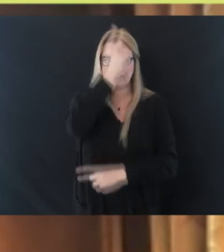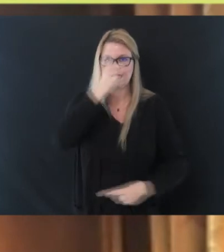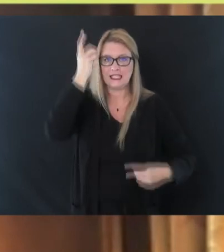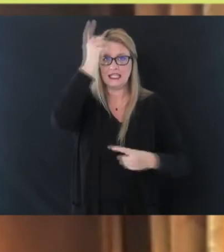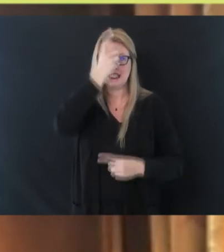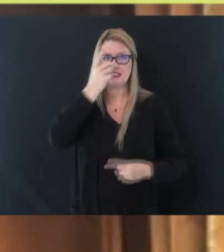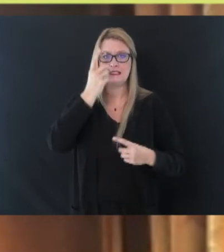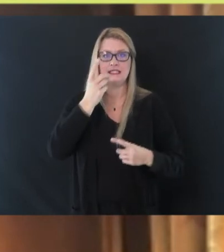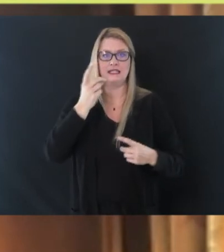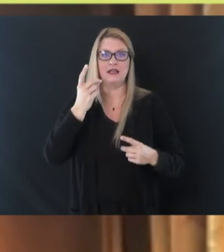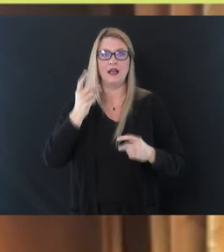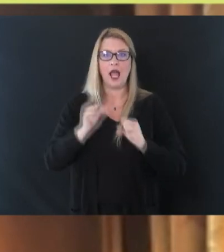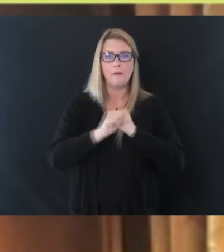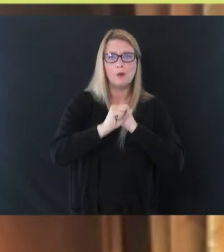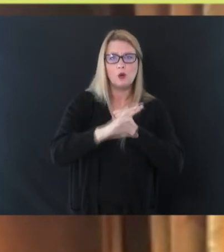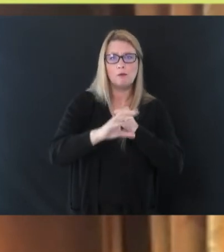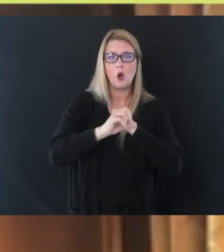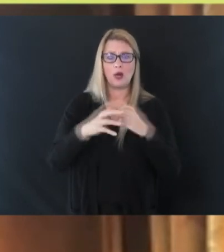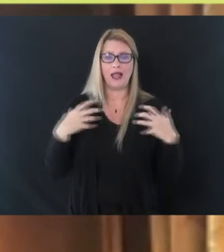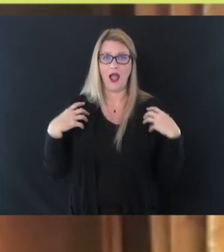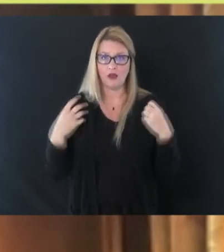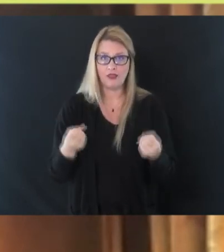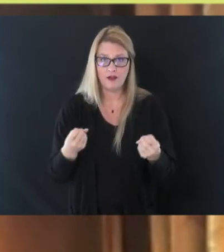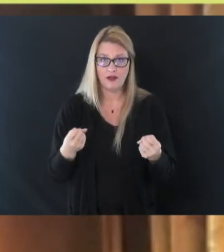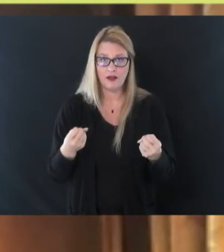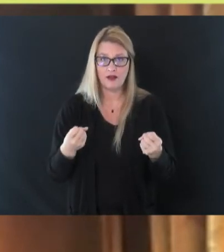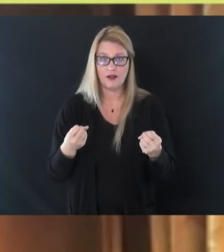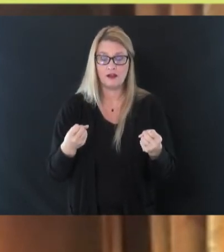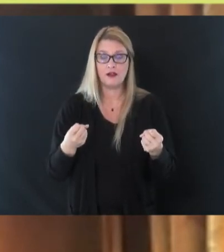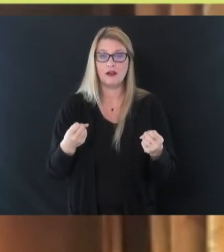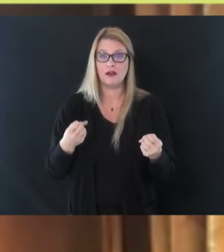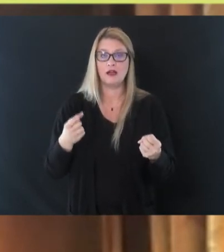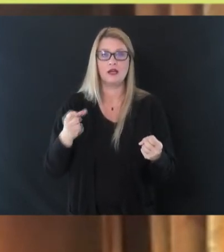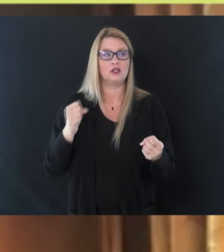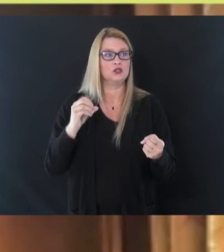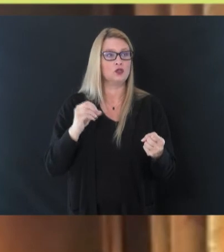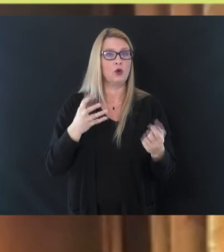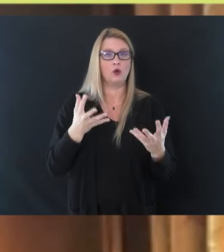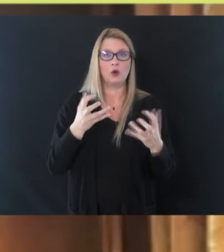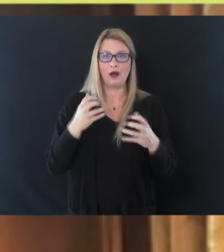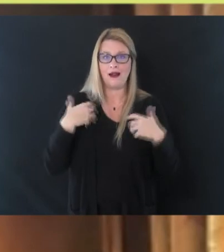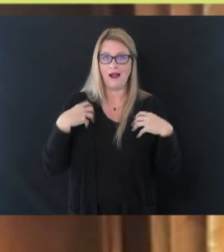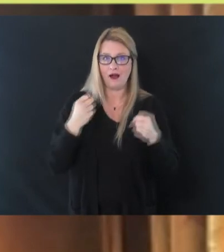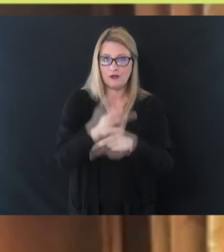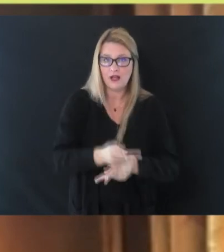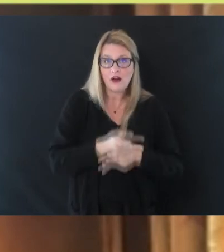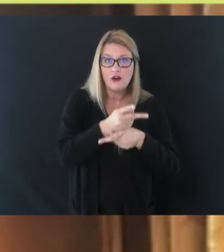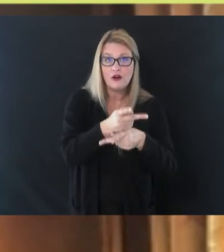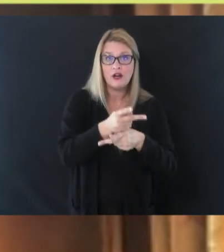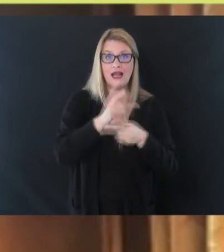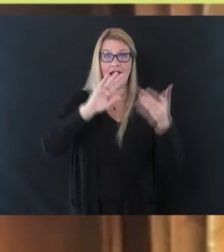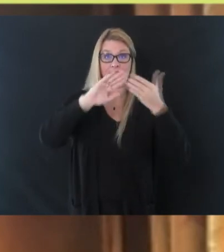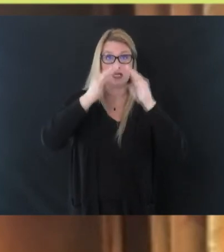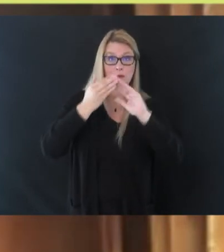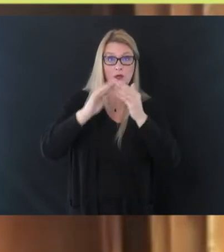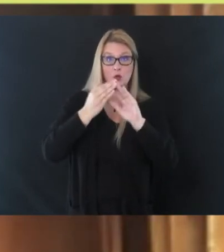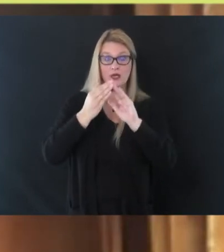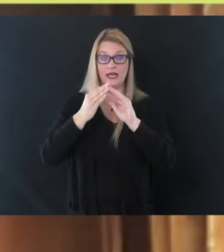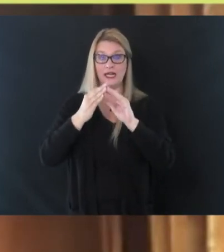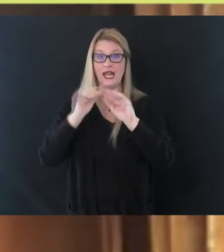promoting well-being, maintaining capacity and function of healthcare and of the community